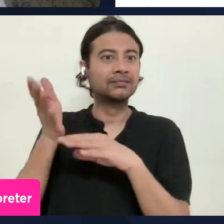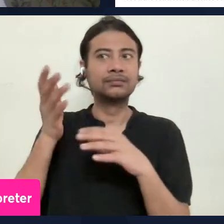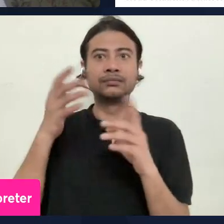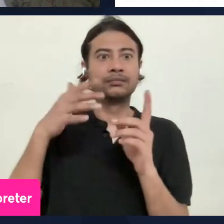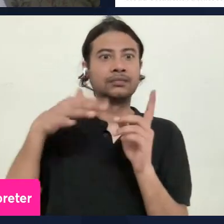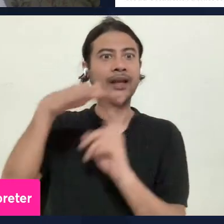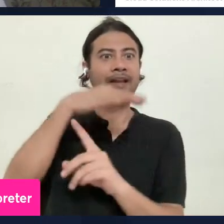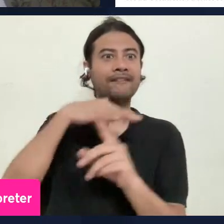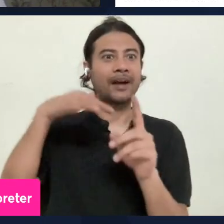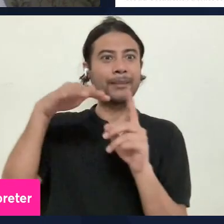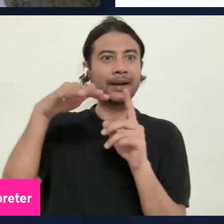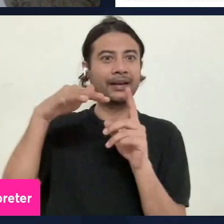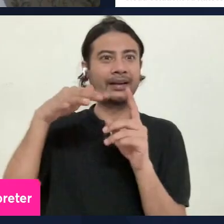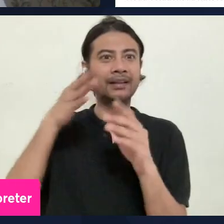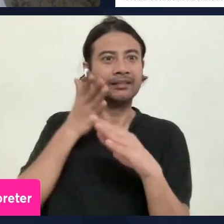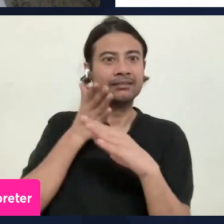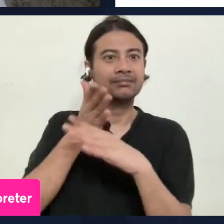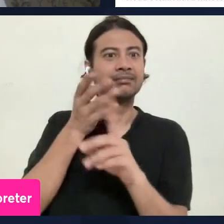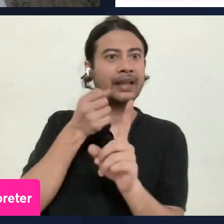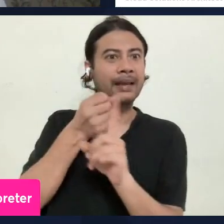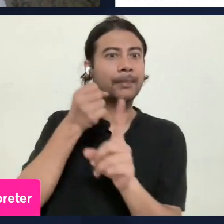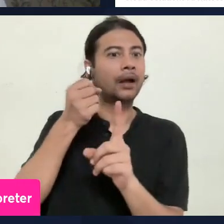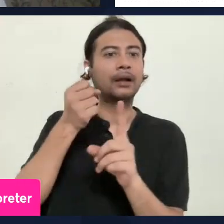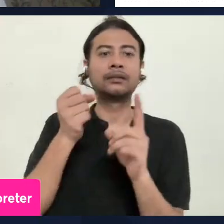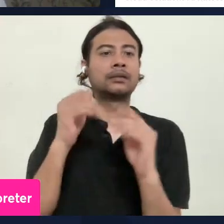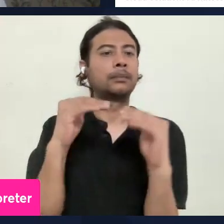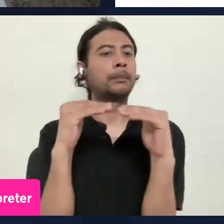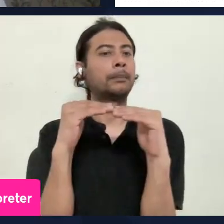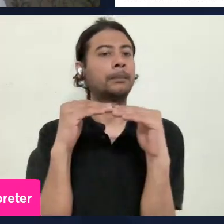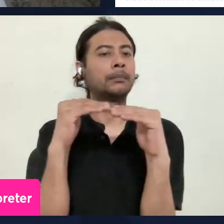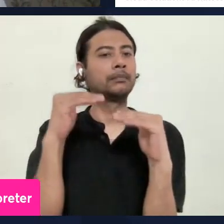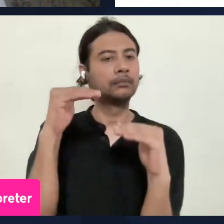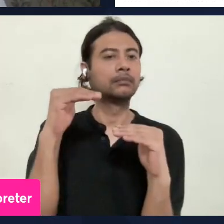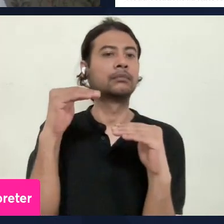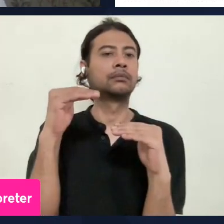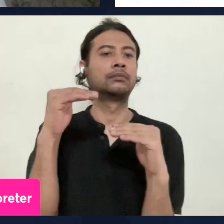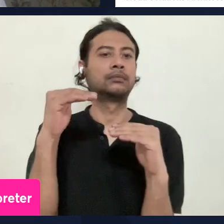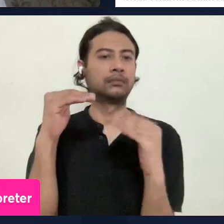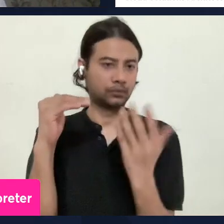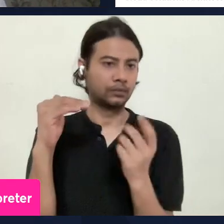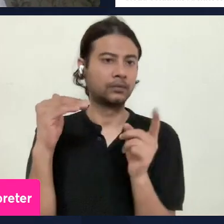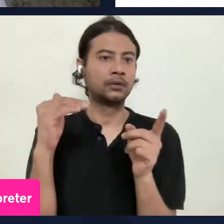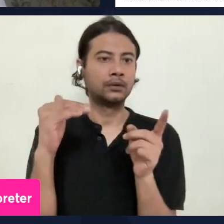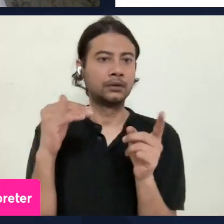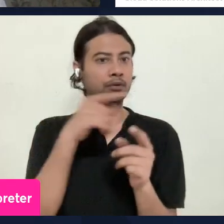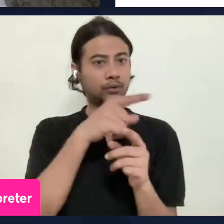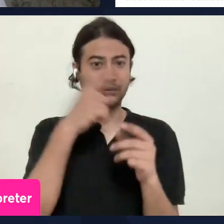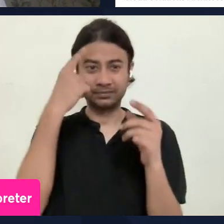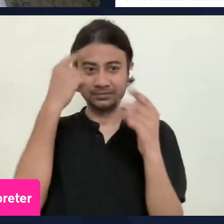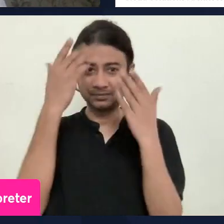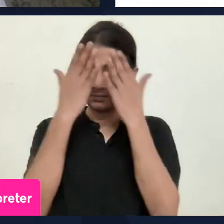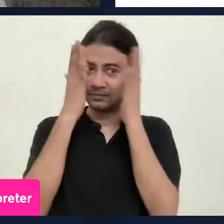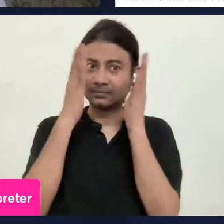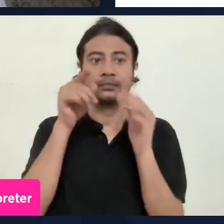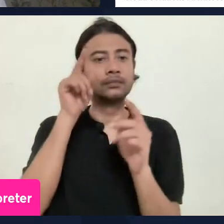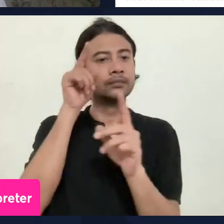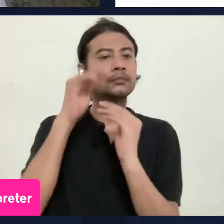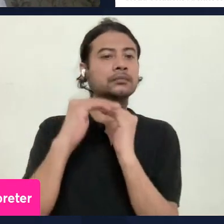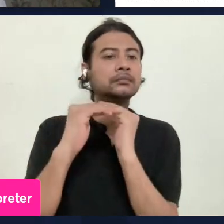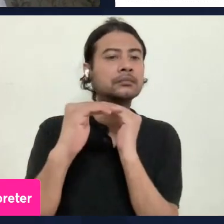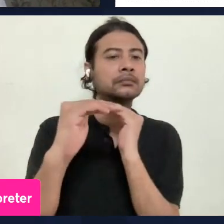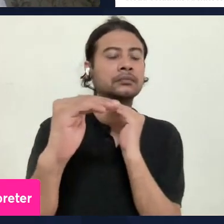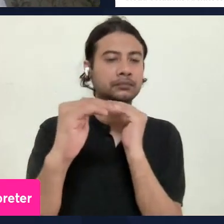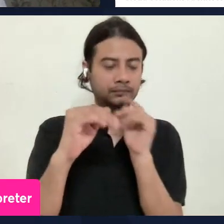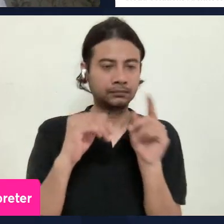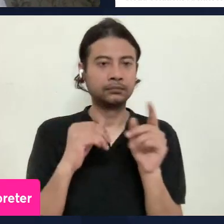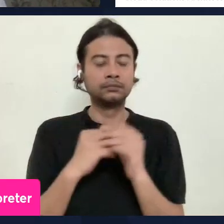I think a huge step forward in sustainability. And also, like I said, being able to flex the storage